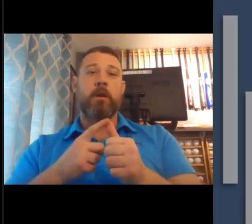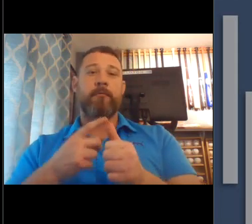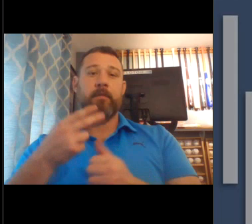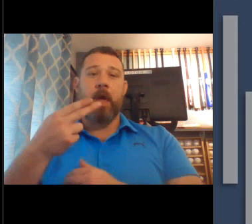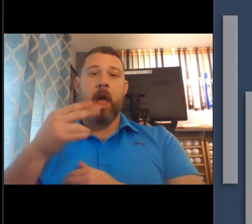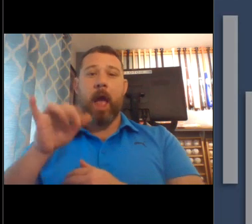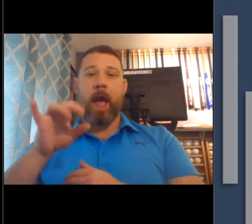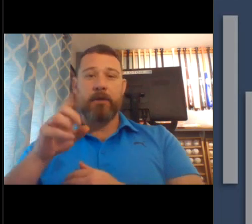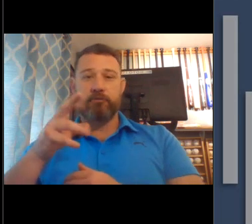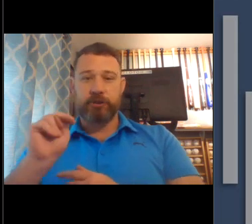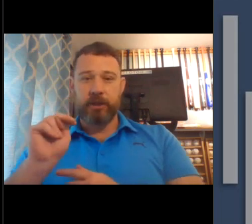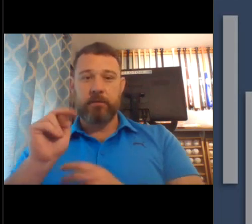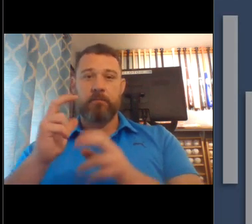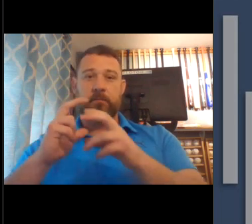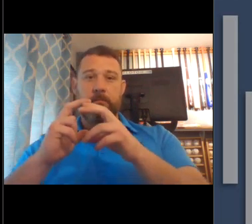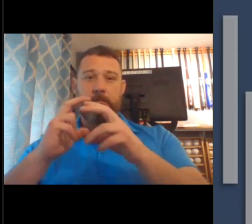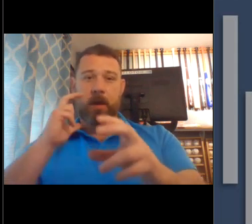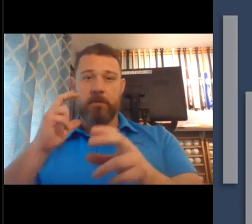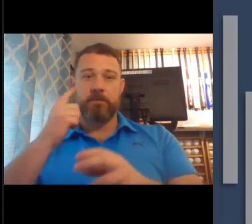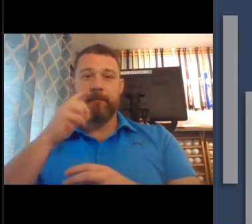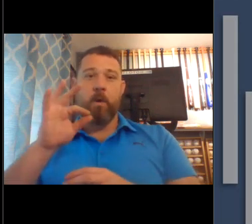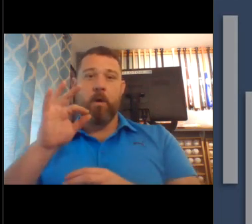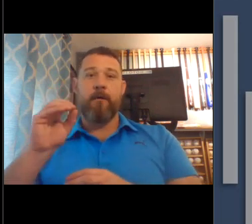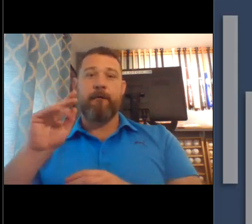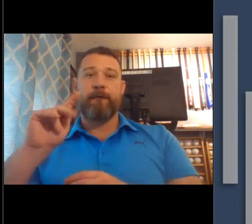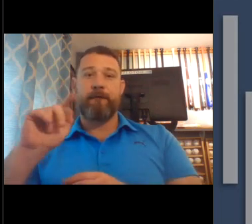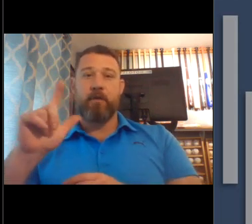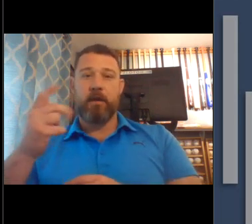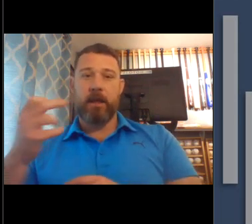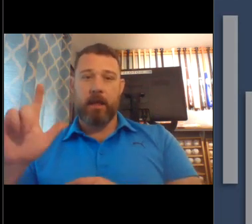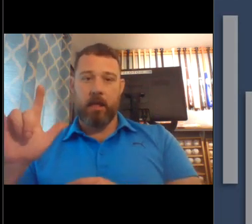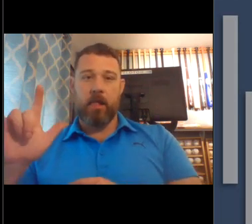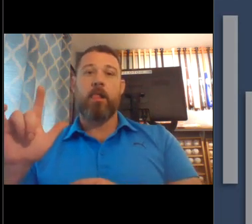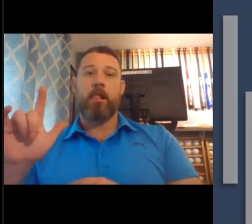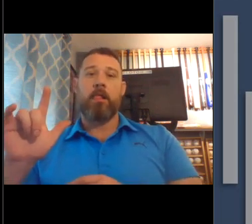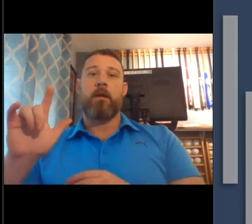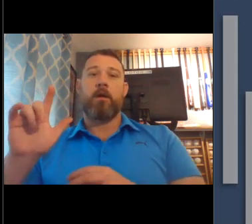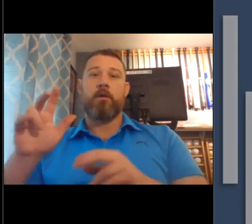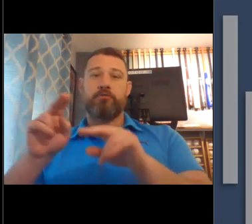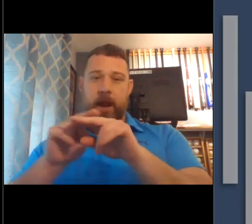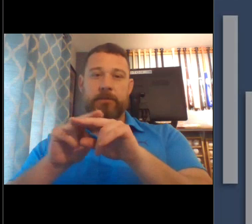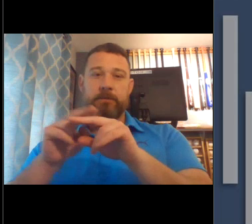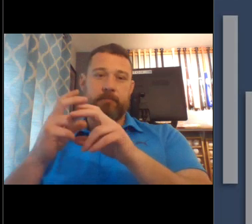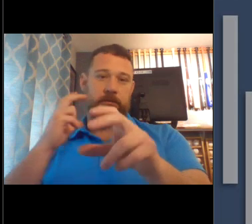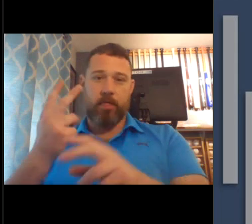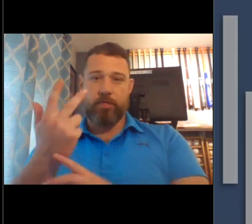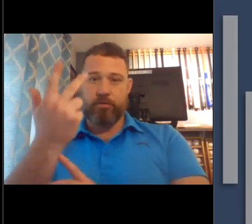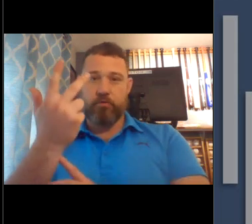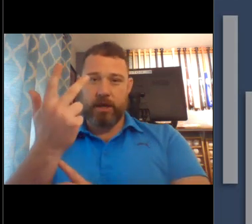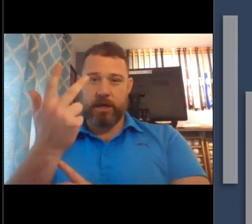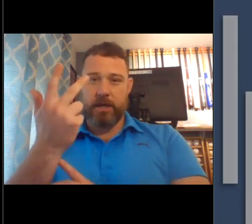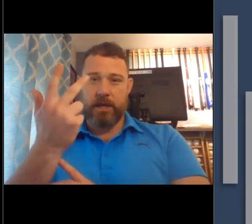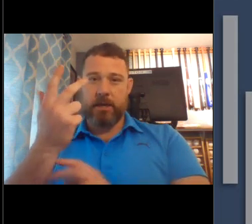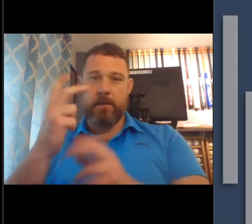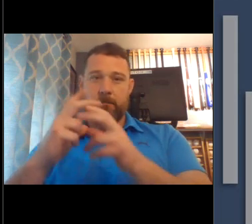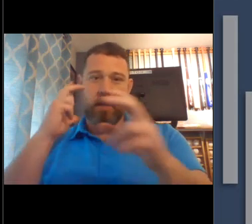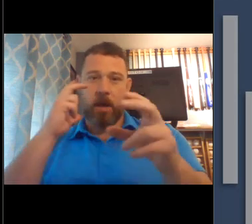bus for Foothill Transit. And what was really exciting about that is they're adding 3 buses to the